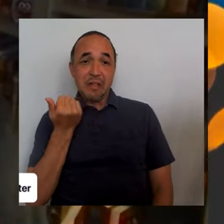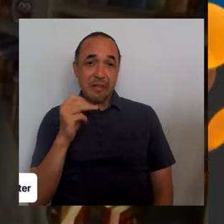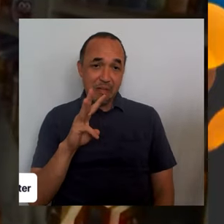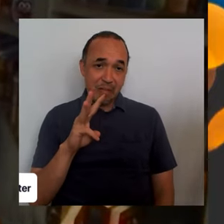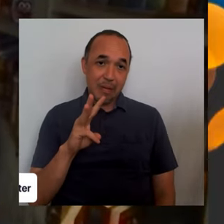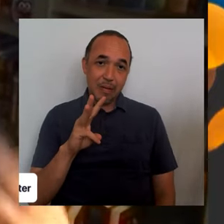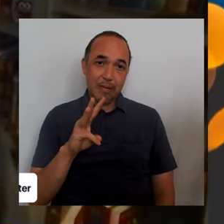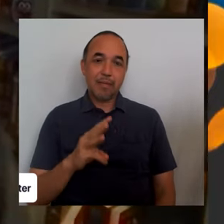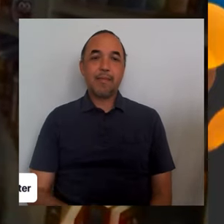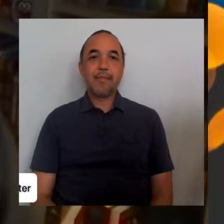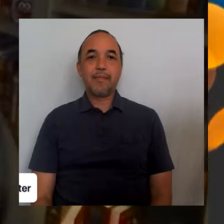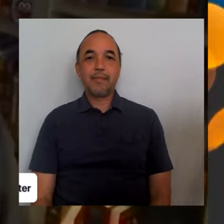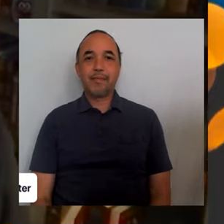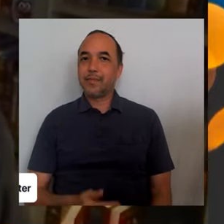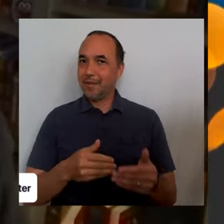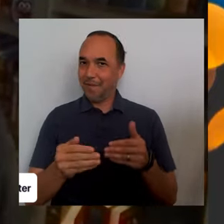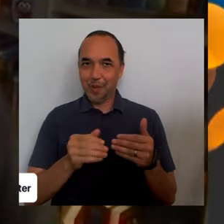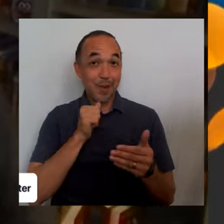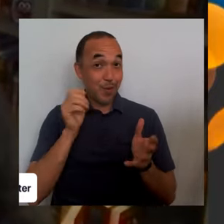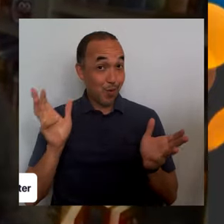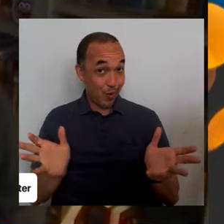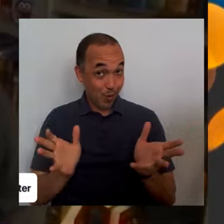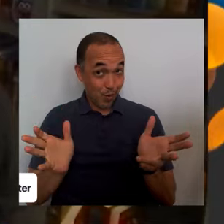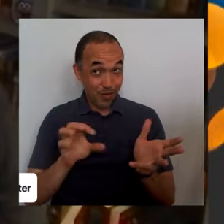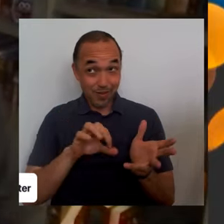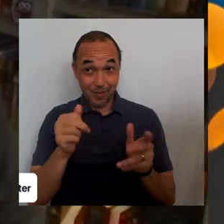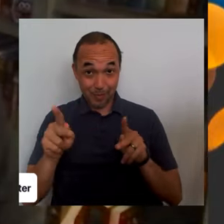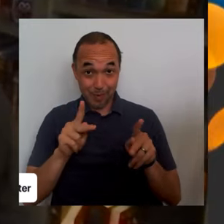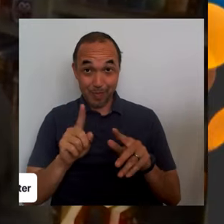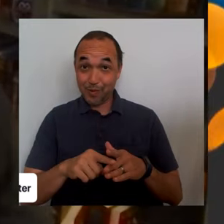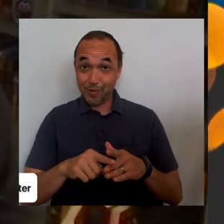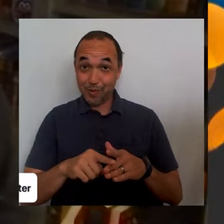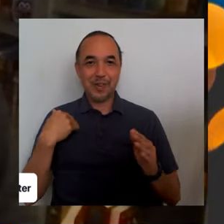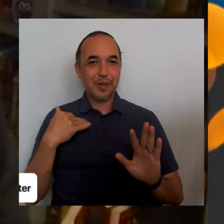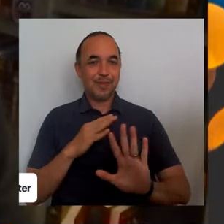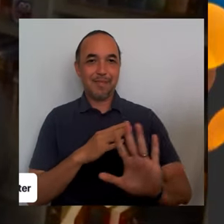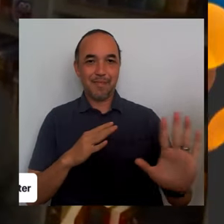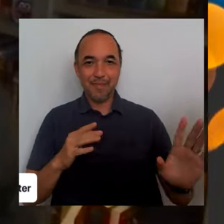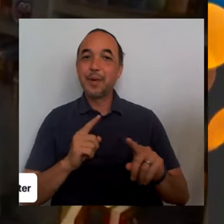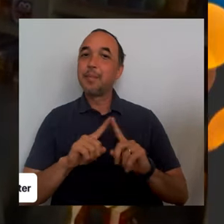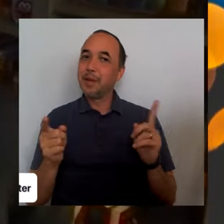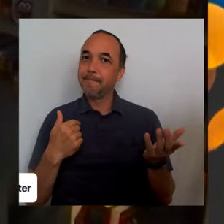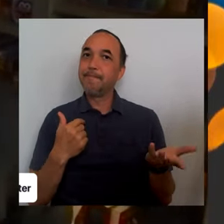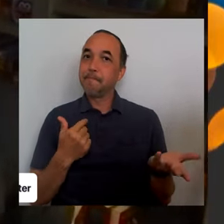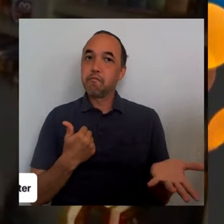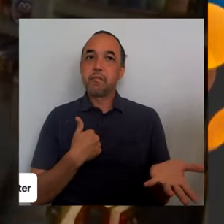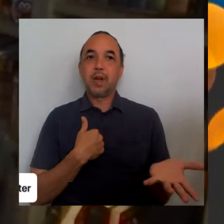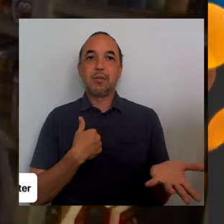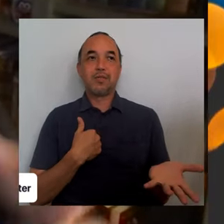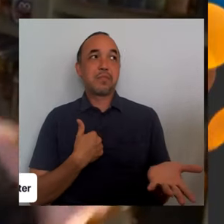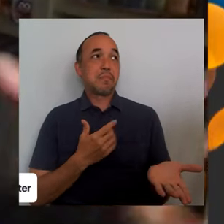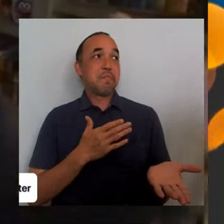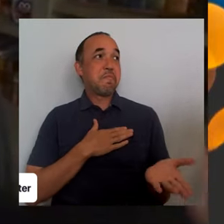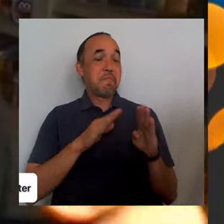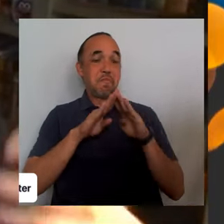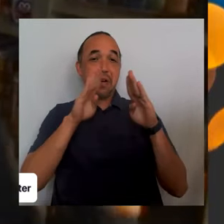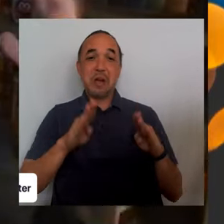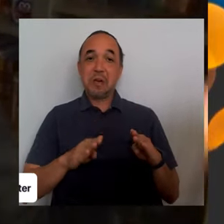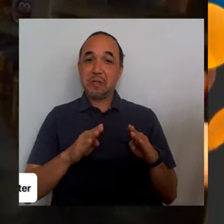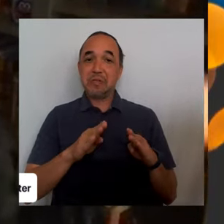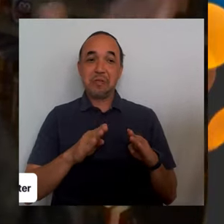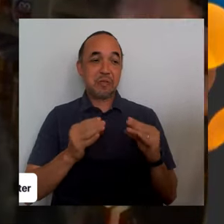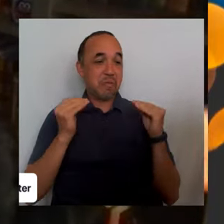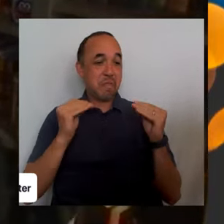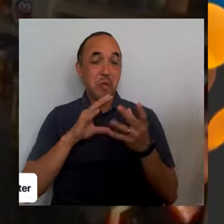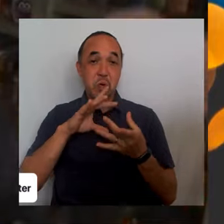would never encourage this, obviously, but I would just, okay, my house isn't haunted, go a little further out. That's